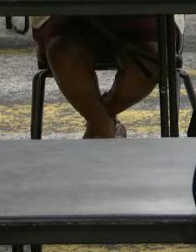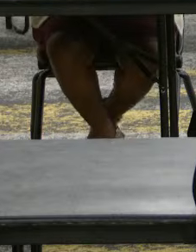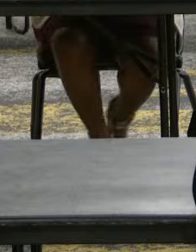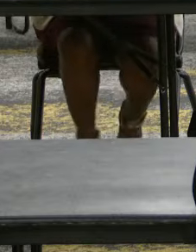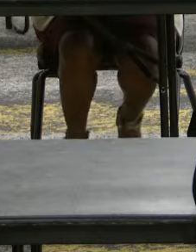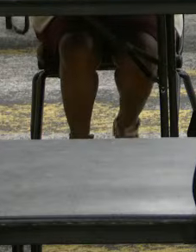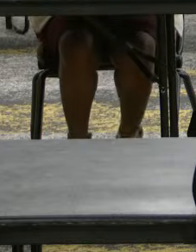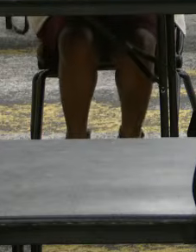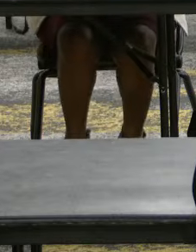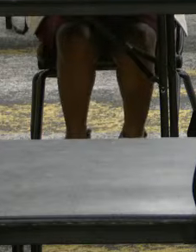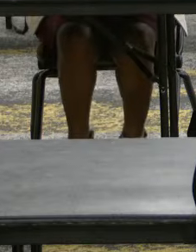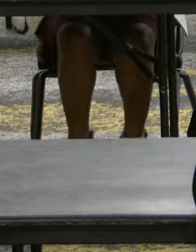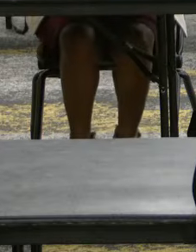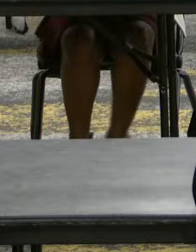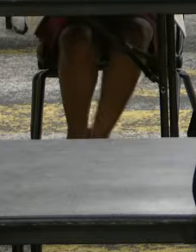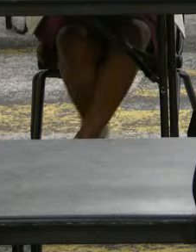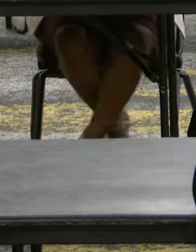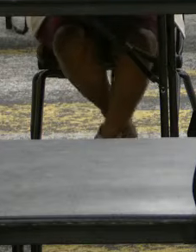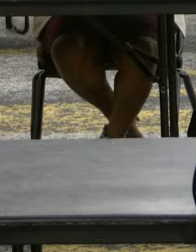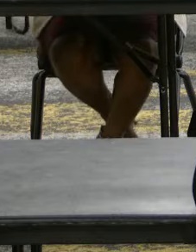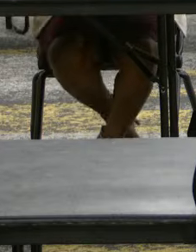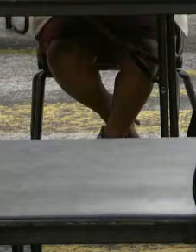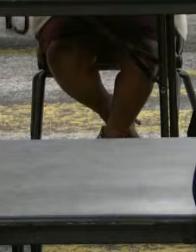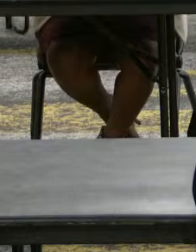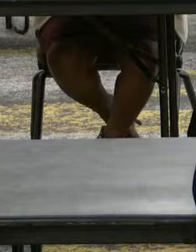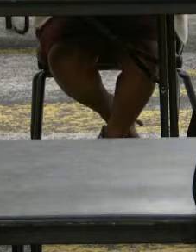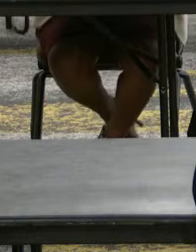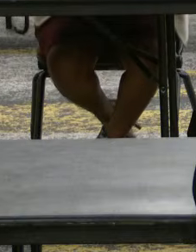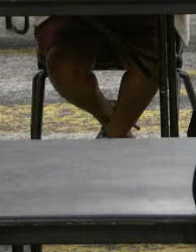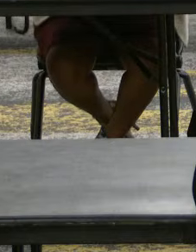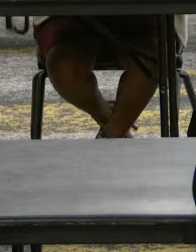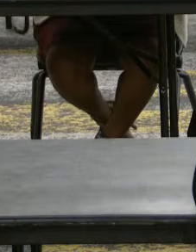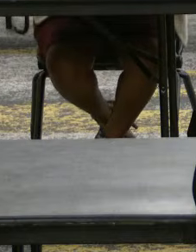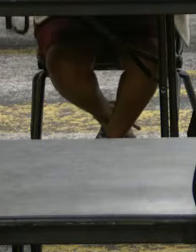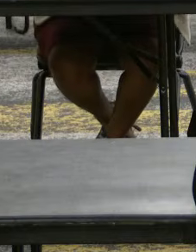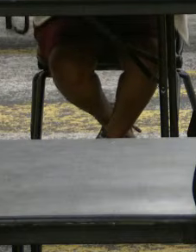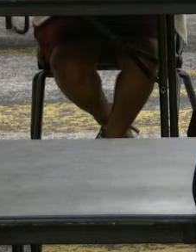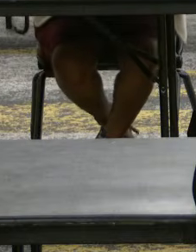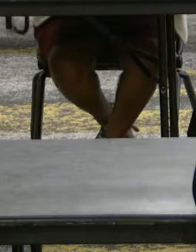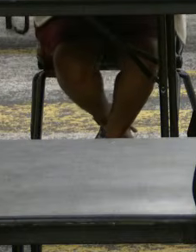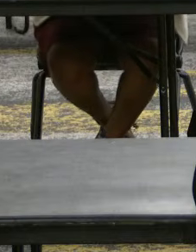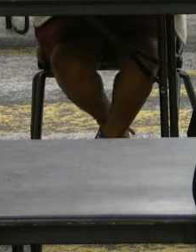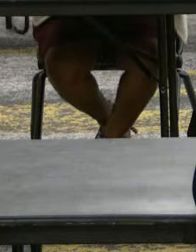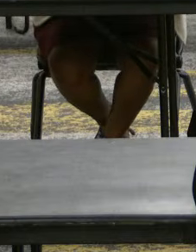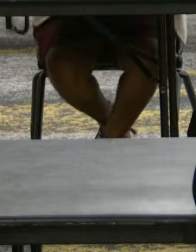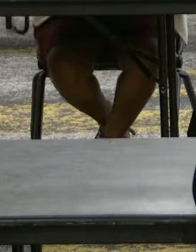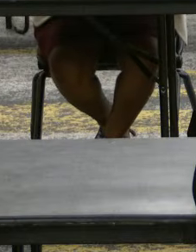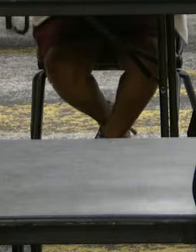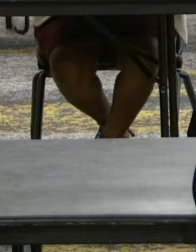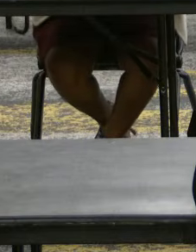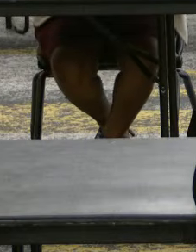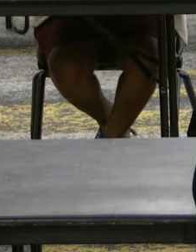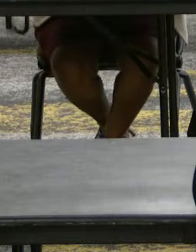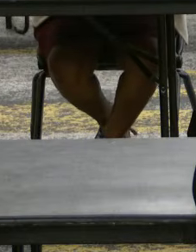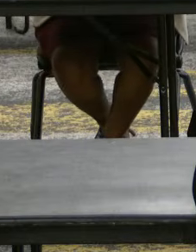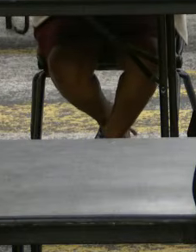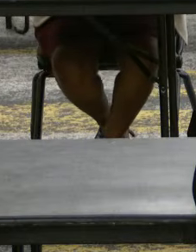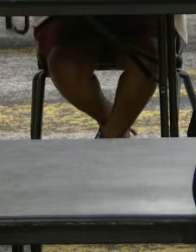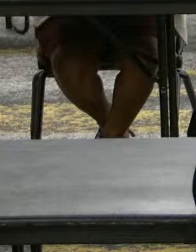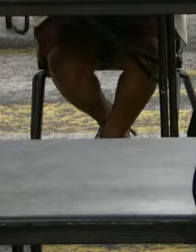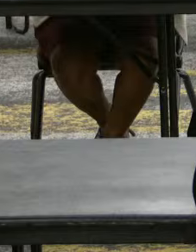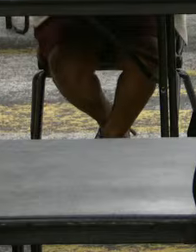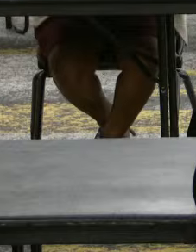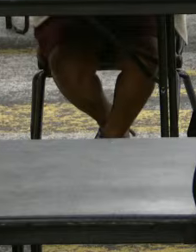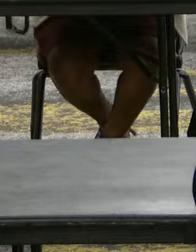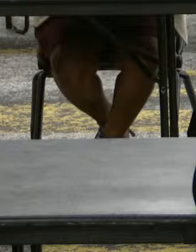comment over a particular issue. And it's important, I believe, that everyone know, as